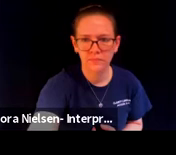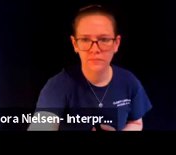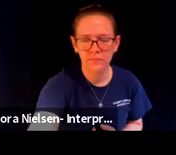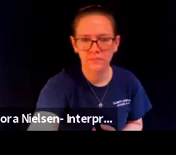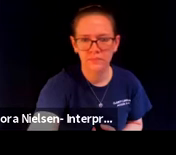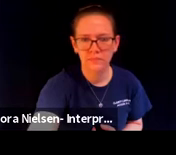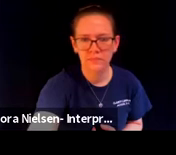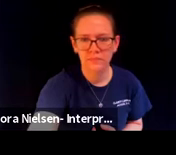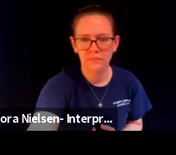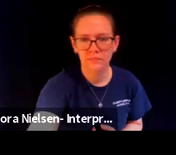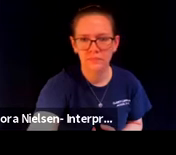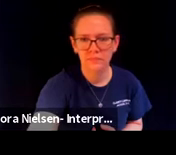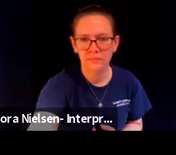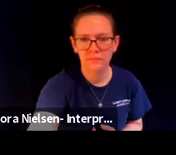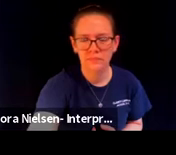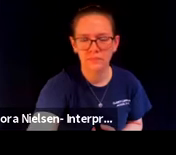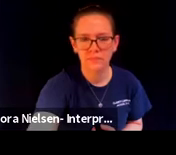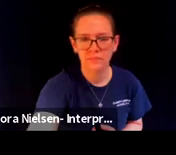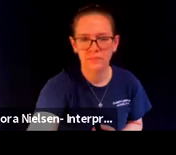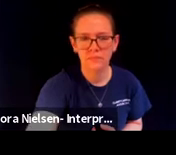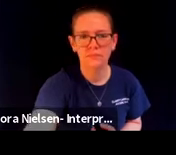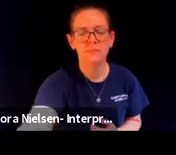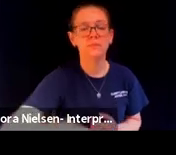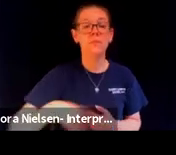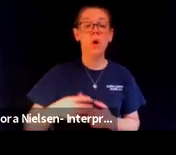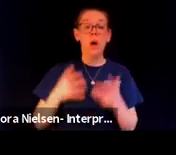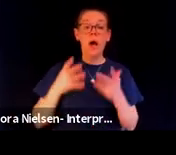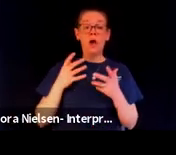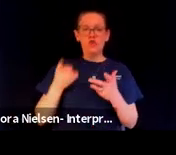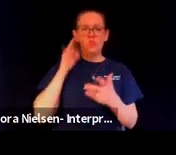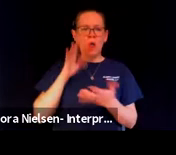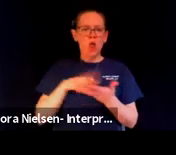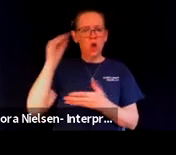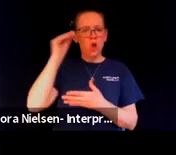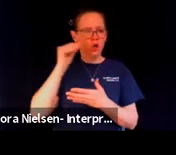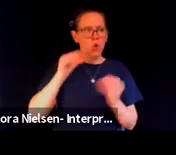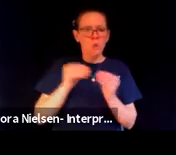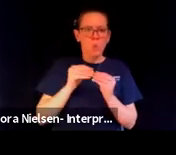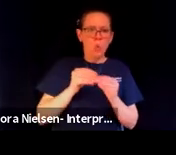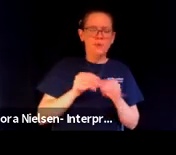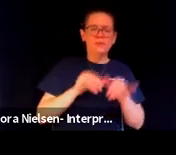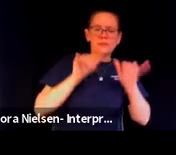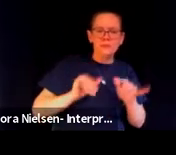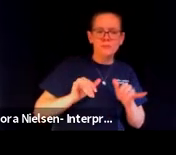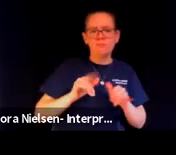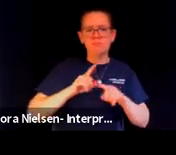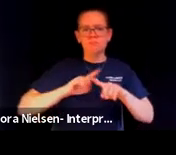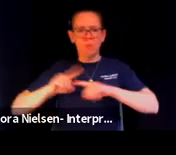learning more about these systems and platforms, over the next few days and through your training sessions next week.